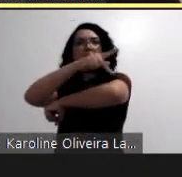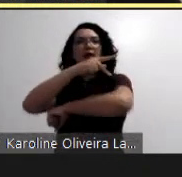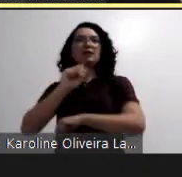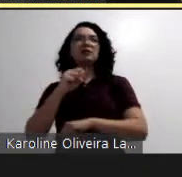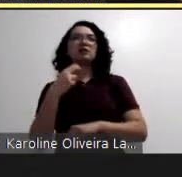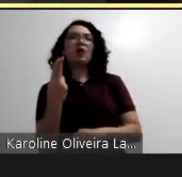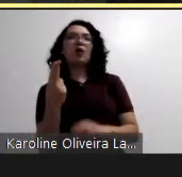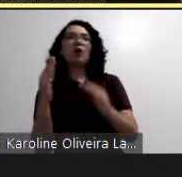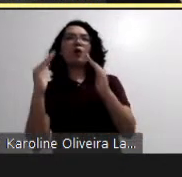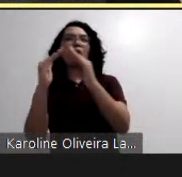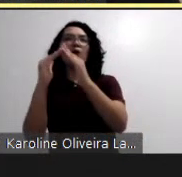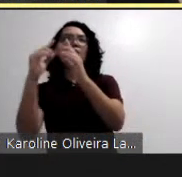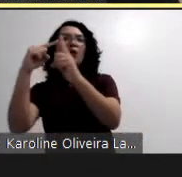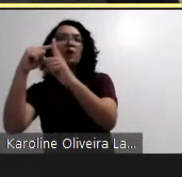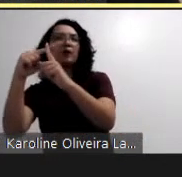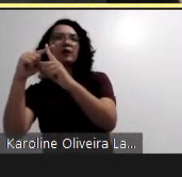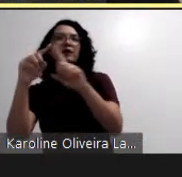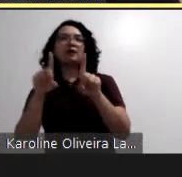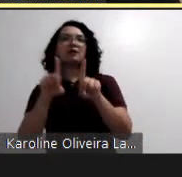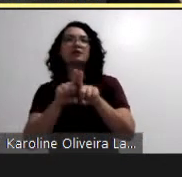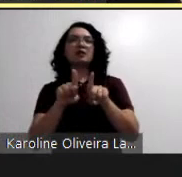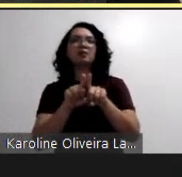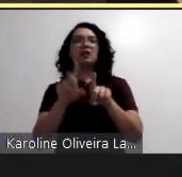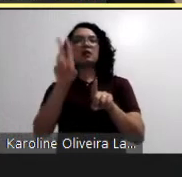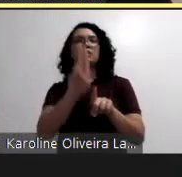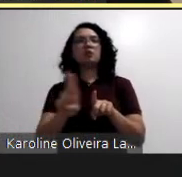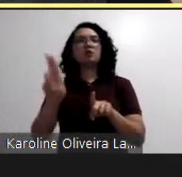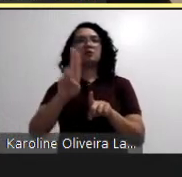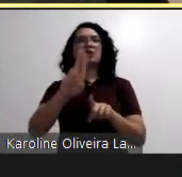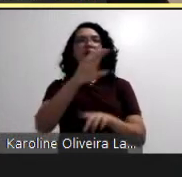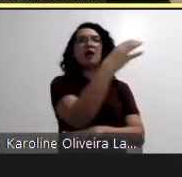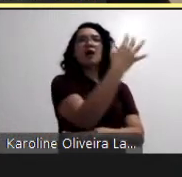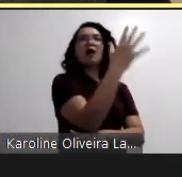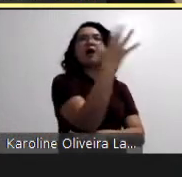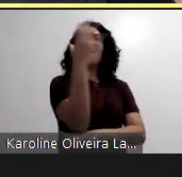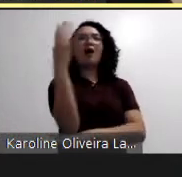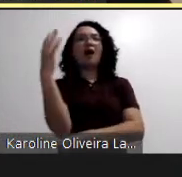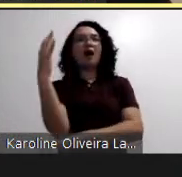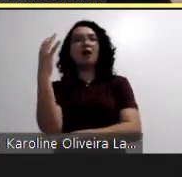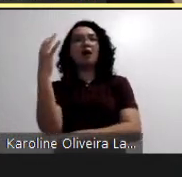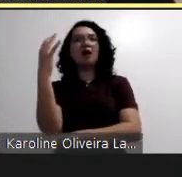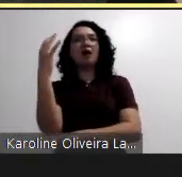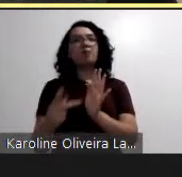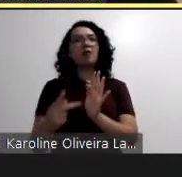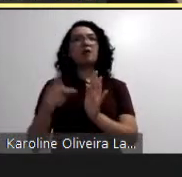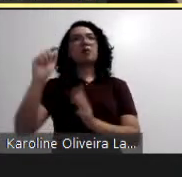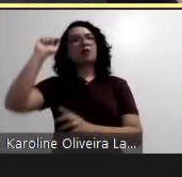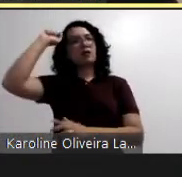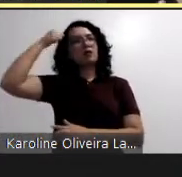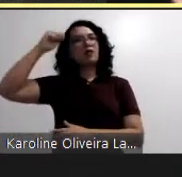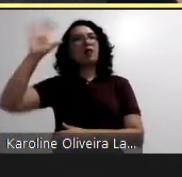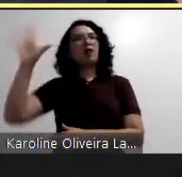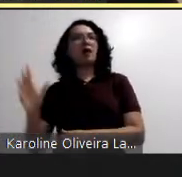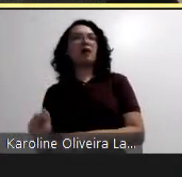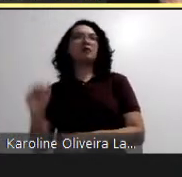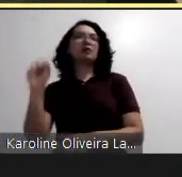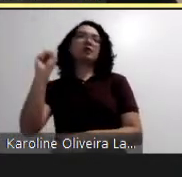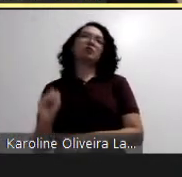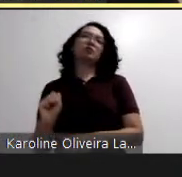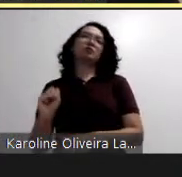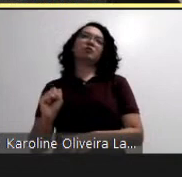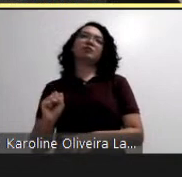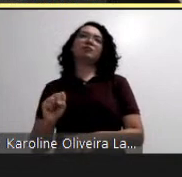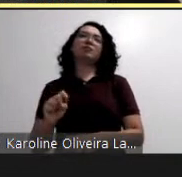much admired at this point. Now, I briefly want to look at the impact of modernism, but first on